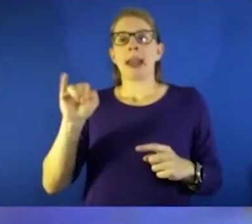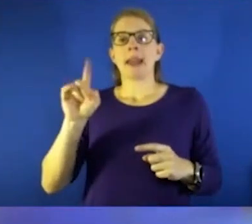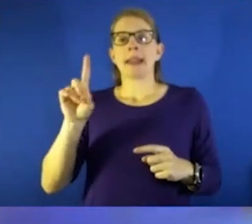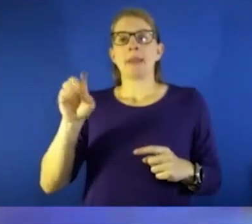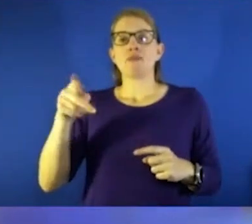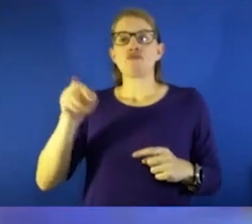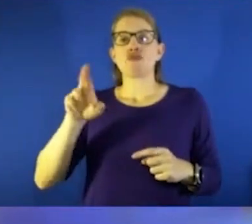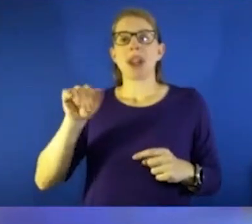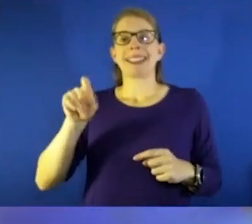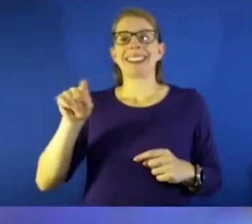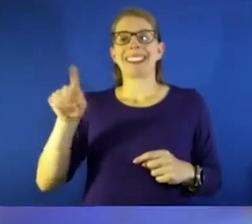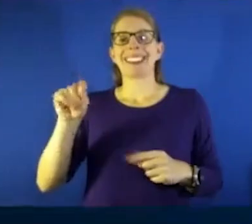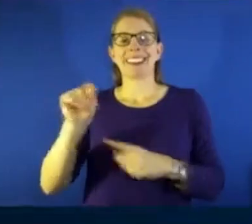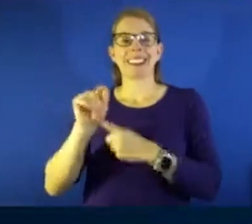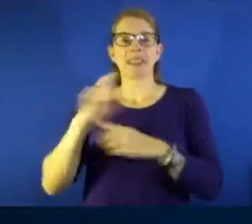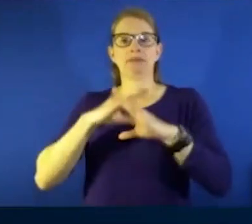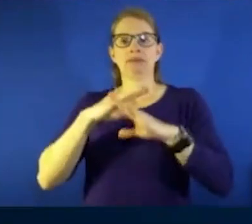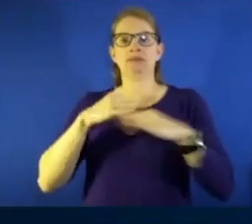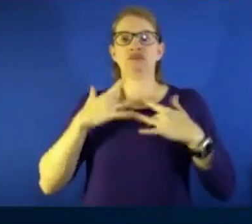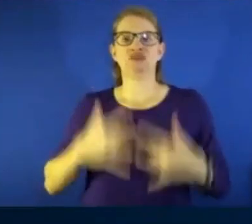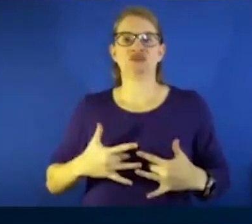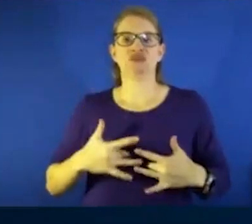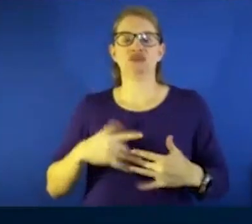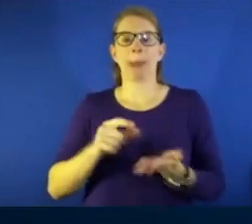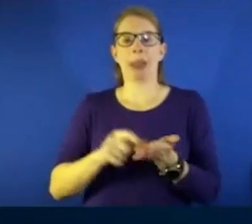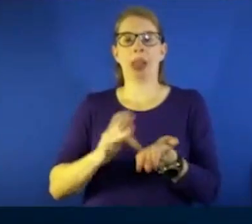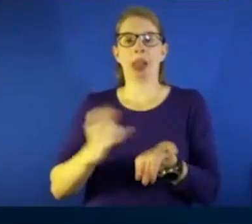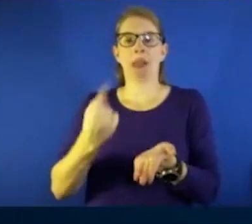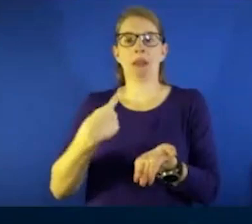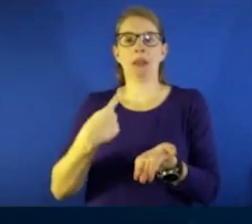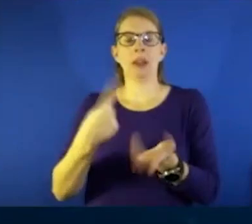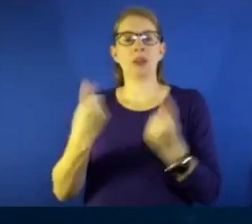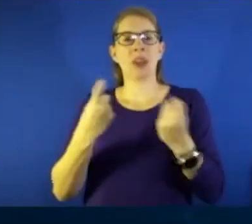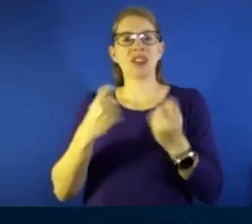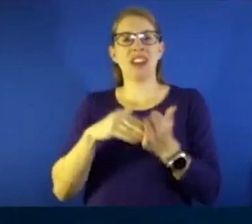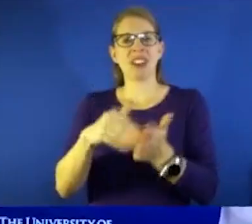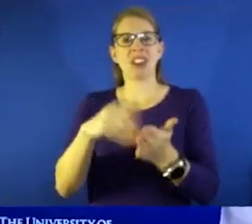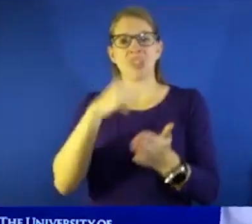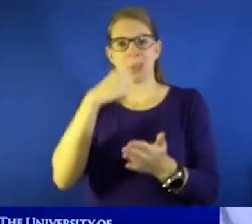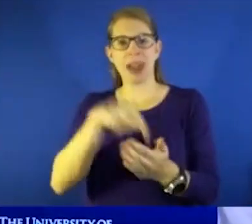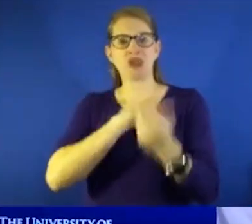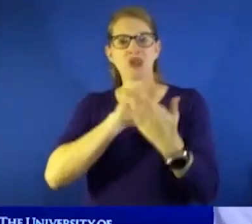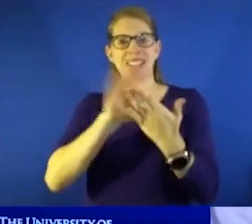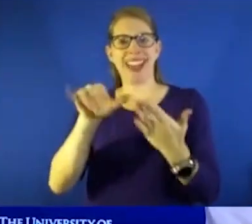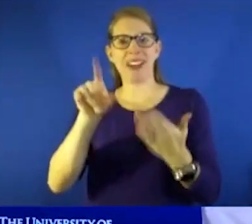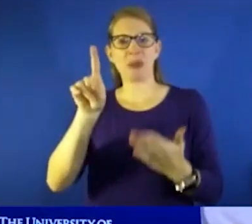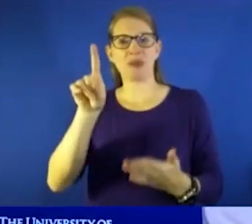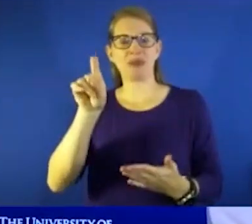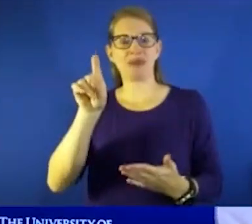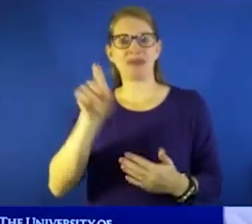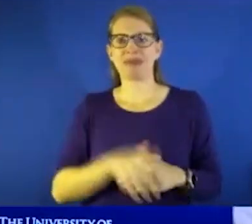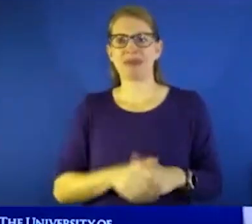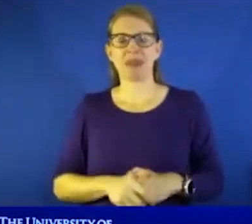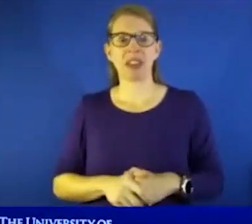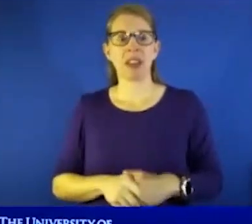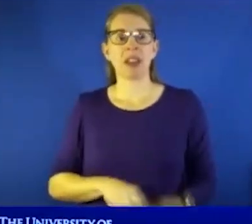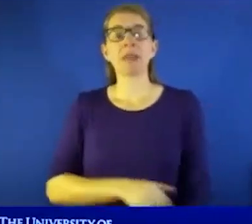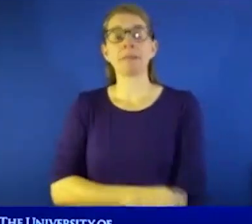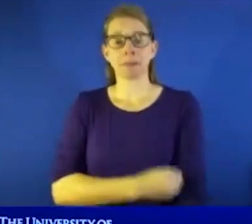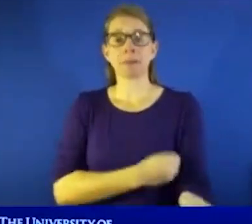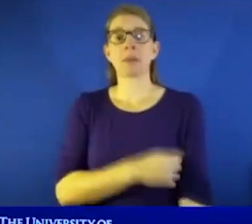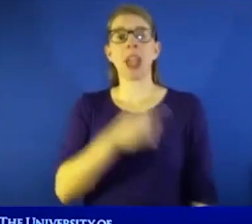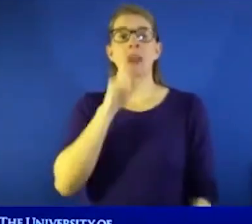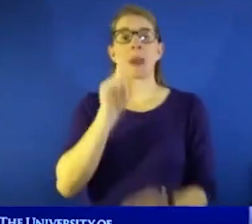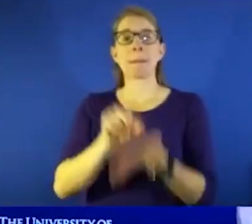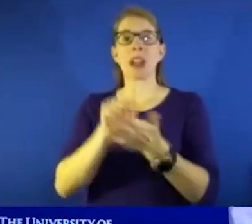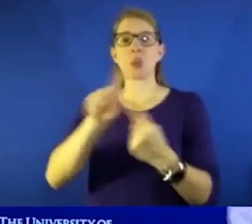Curious about this antidepressant pill. We get that question a lot. Can we just address that one? Yeah, I mean, I think, it was published in a